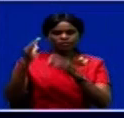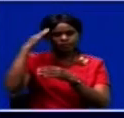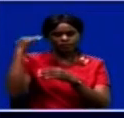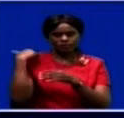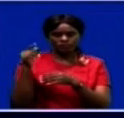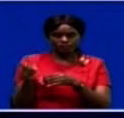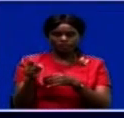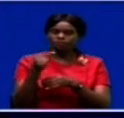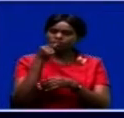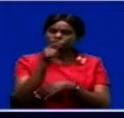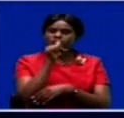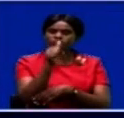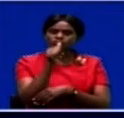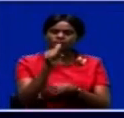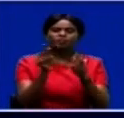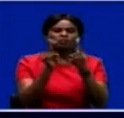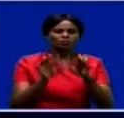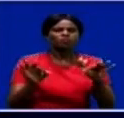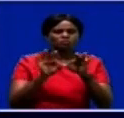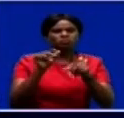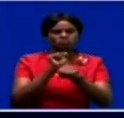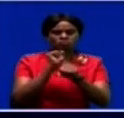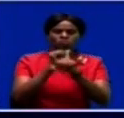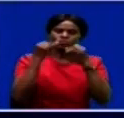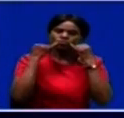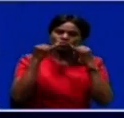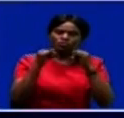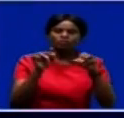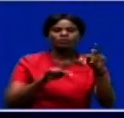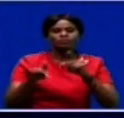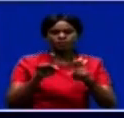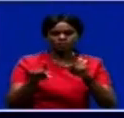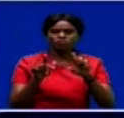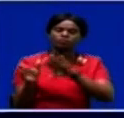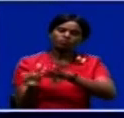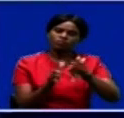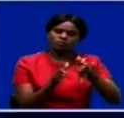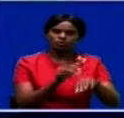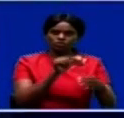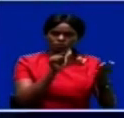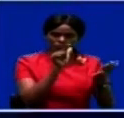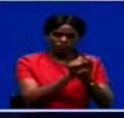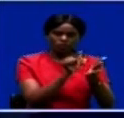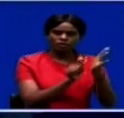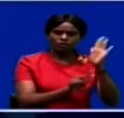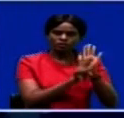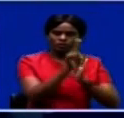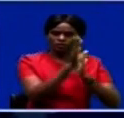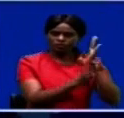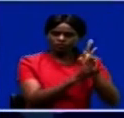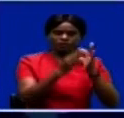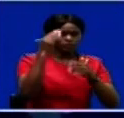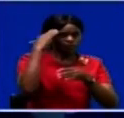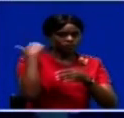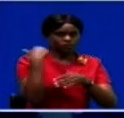Luke Mumba said the media plays an important role in informing citizens. Meanwhile, University of Lusaka Vice-Chancellor